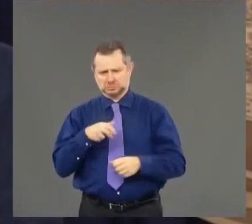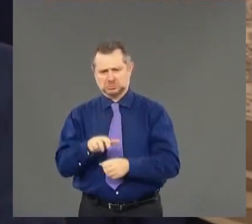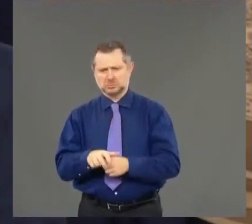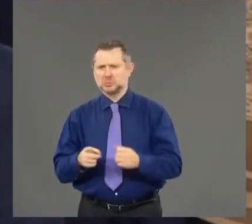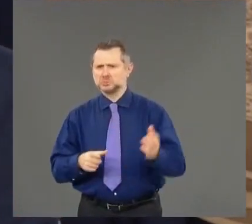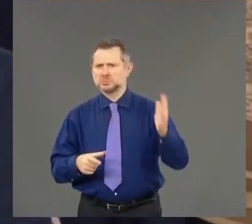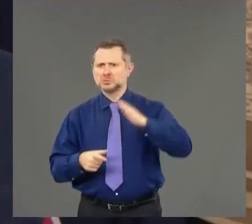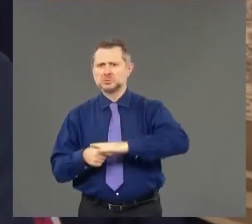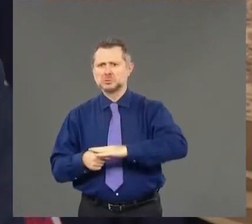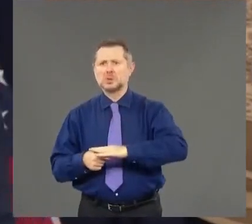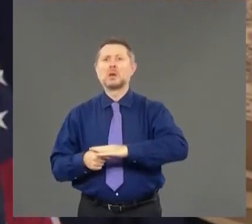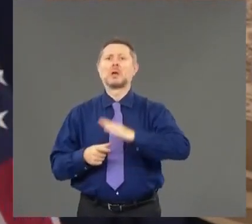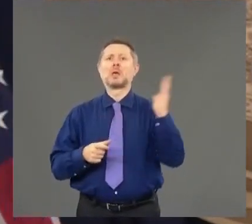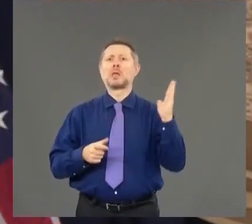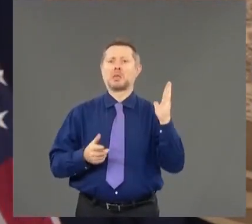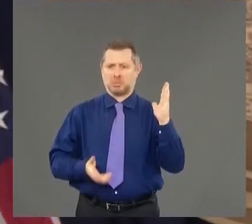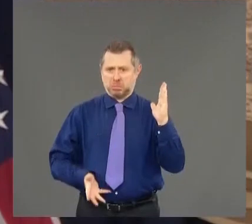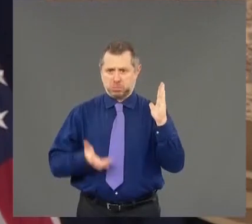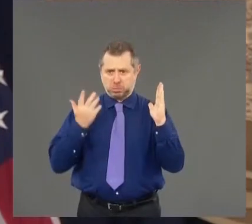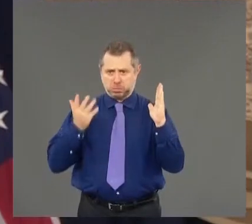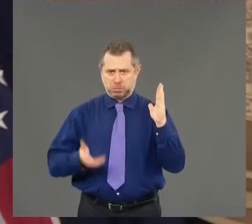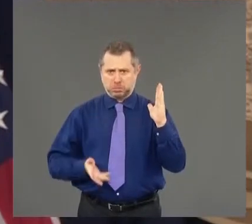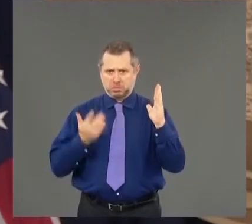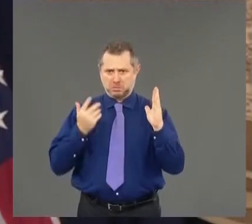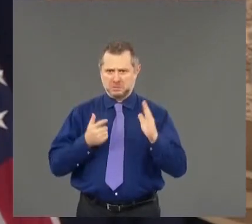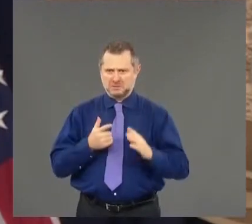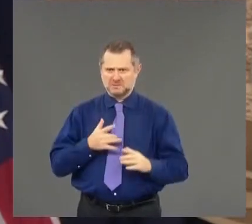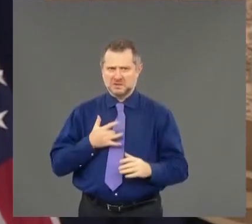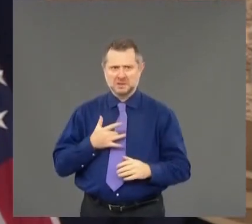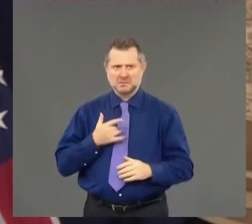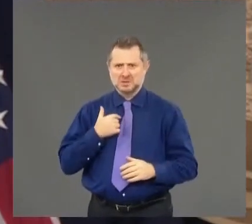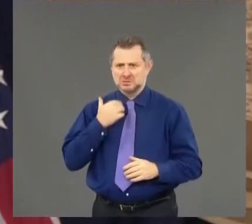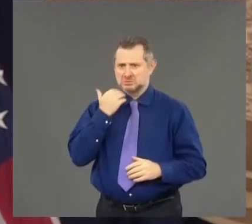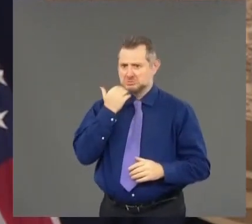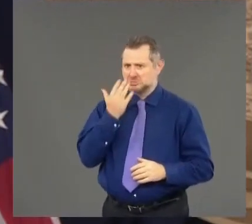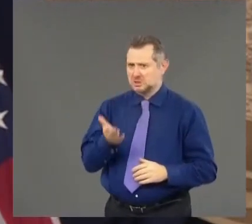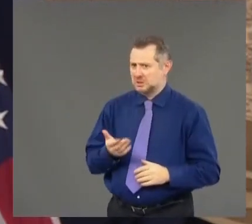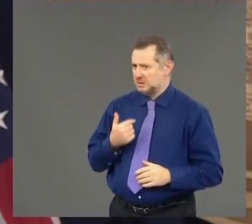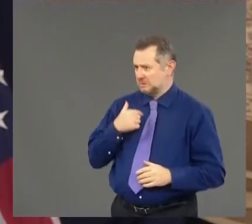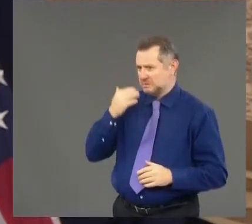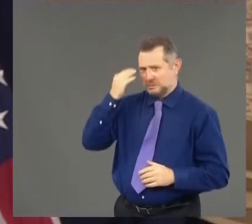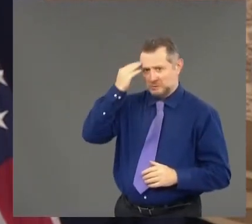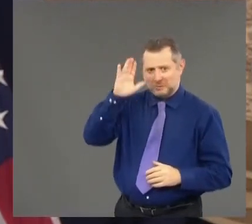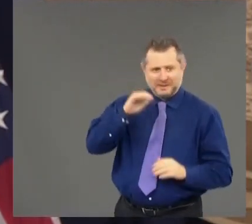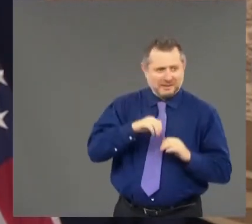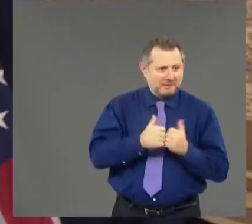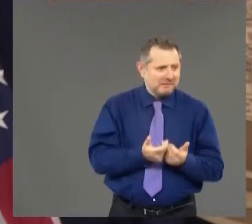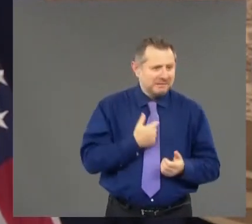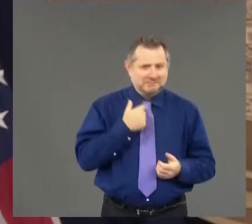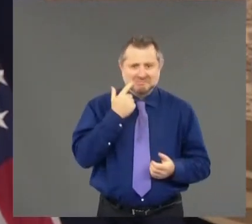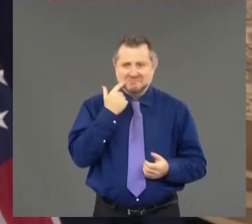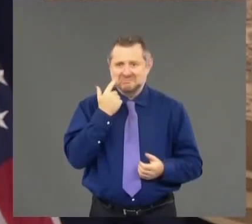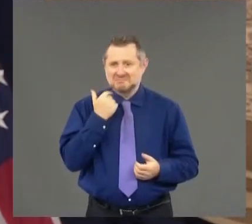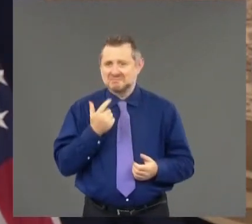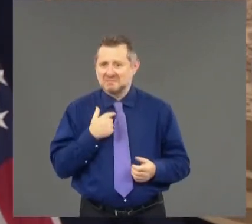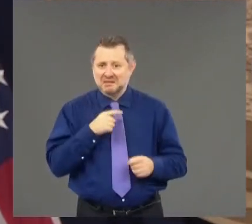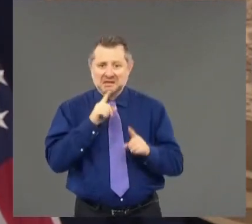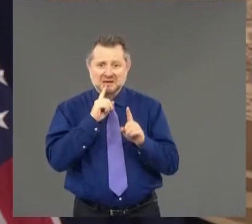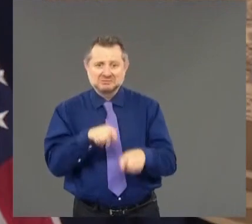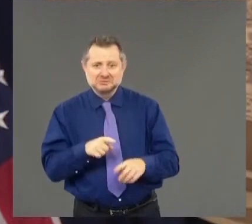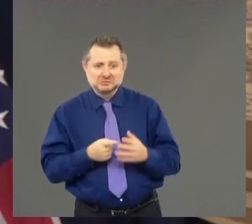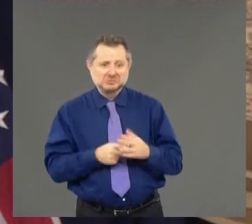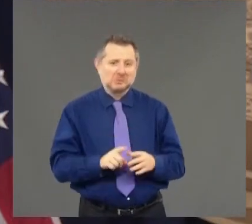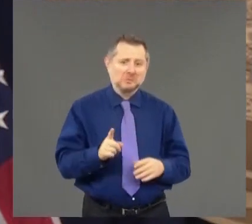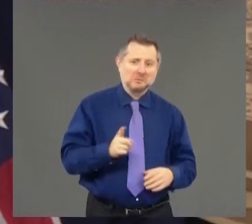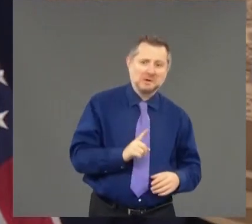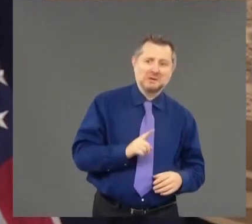I really feel ashamed, but I do not know. I don't even know where to start with this question.